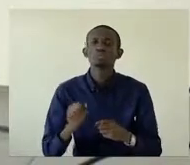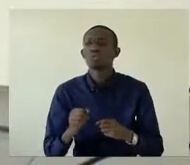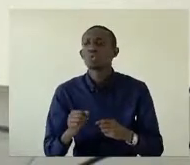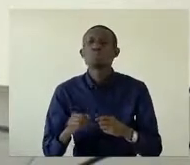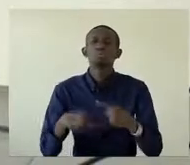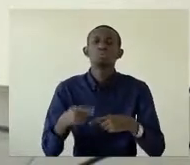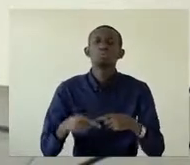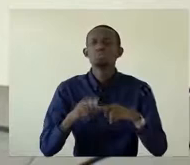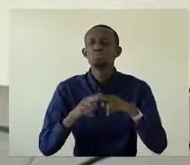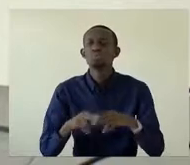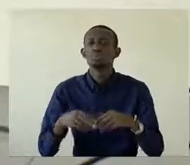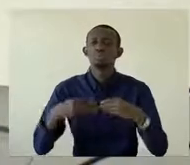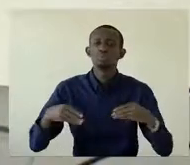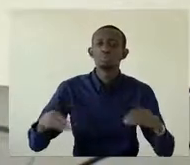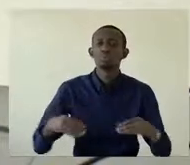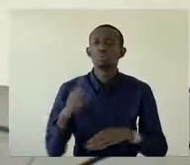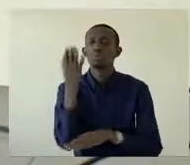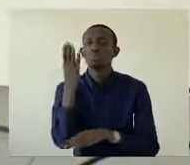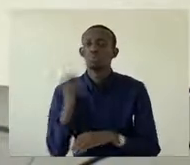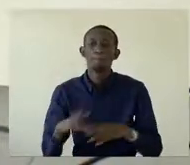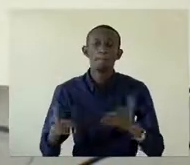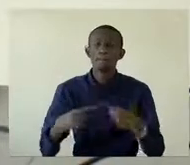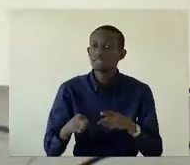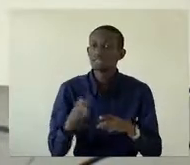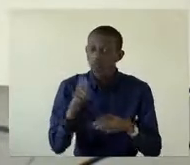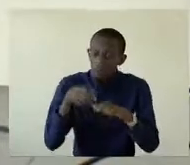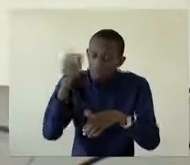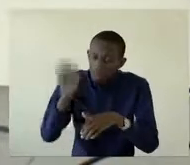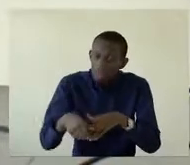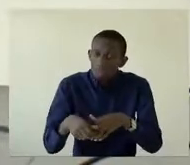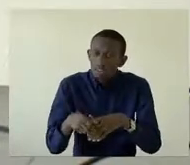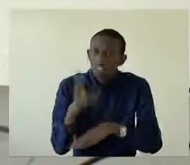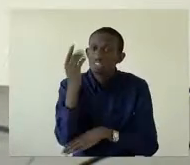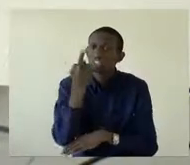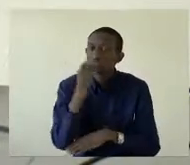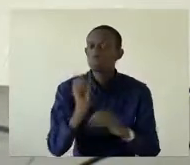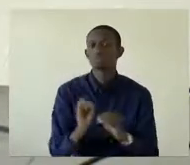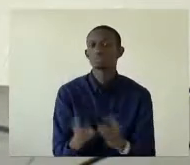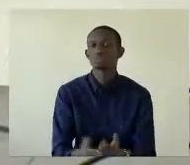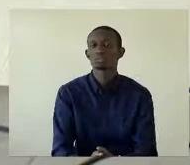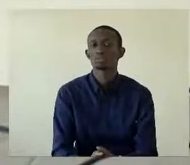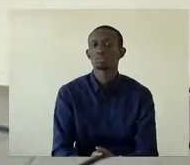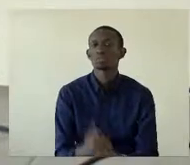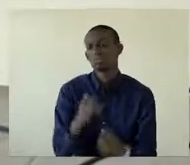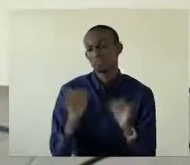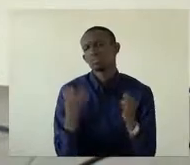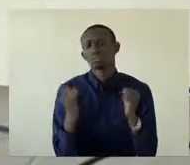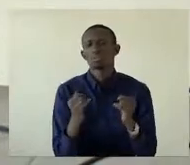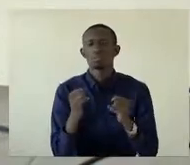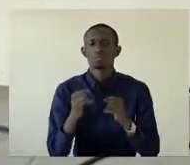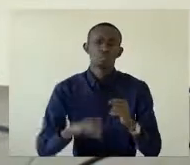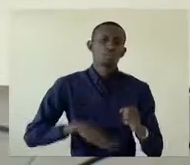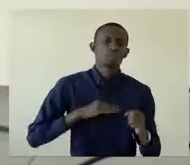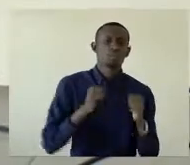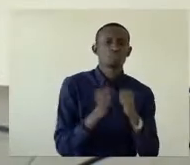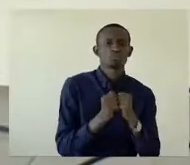wood, but you've not planted any tree. So let's do the counting. Simple math. Plant a tree at 15, at